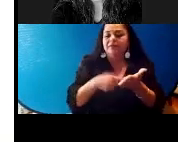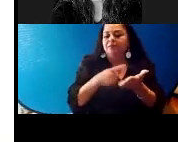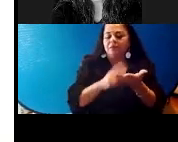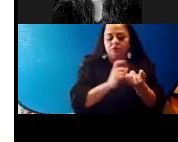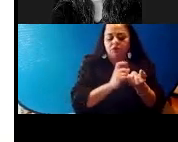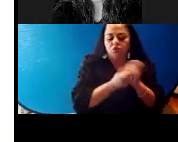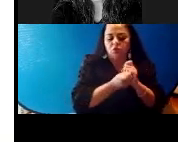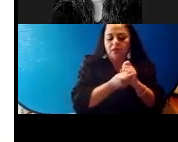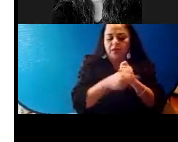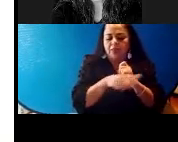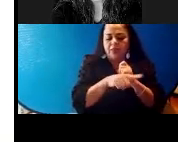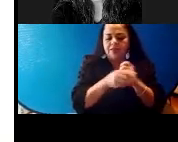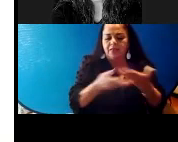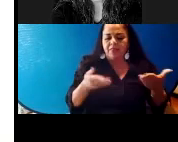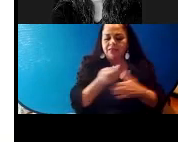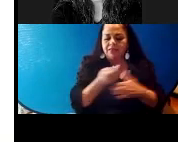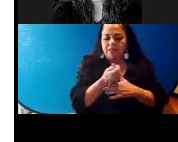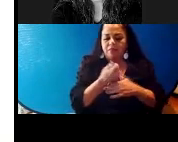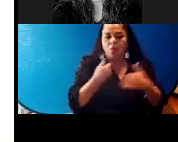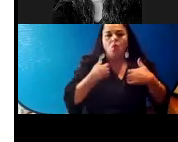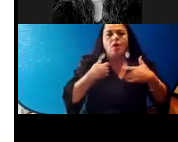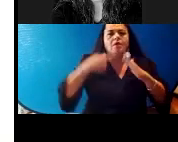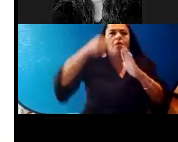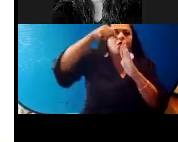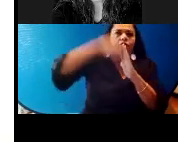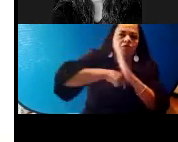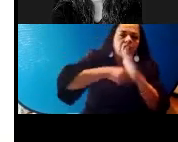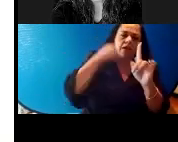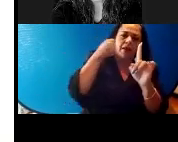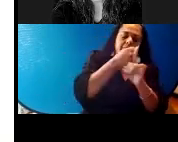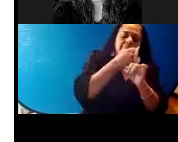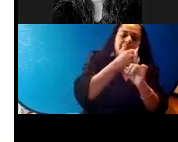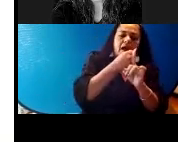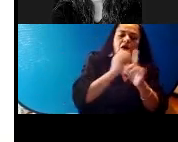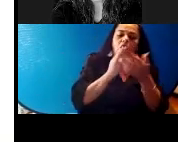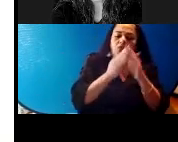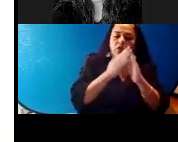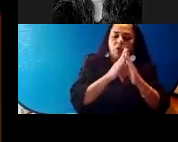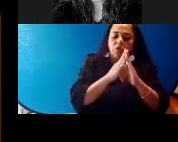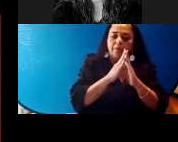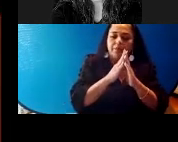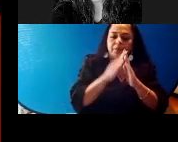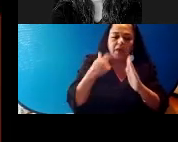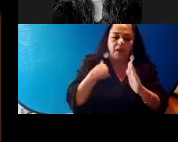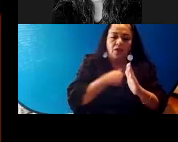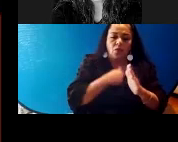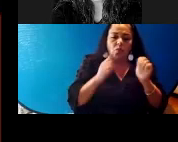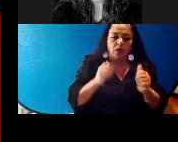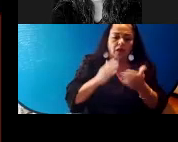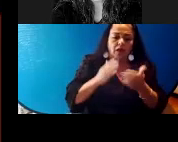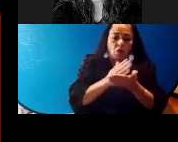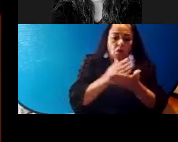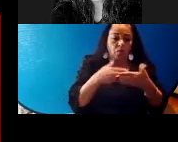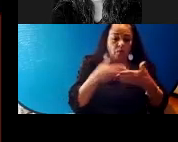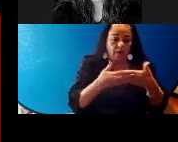these things just a little bit that can have such a profound impact on our community. And we can go to the next one, which is